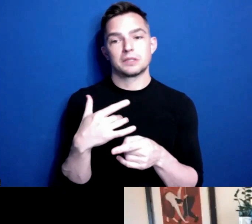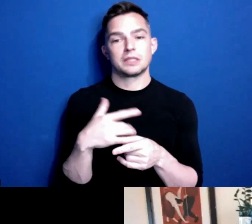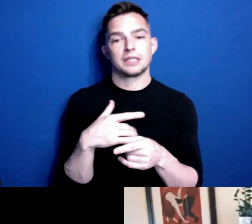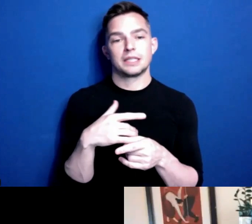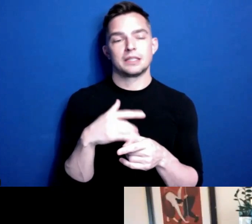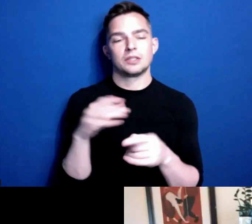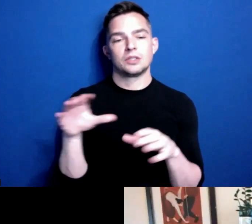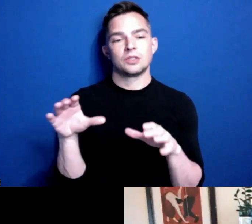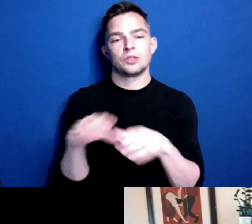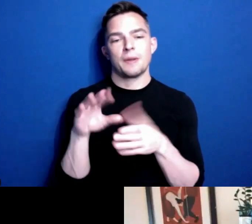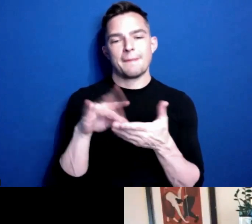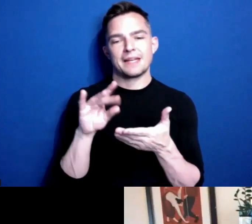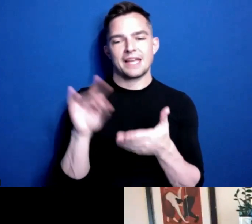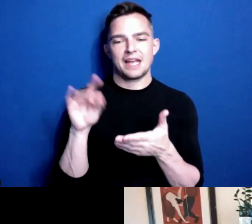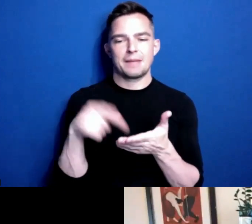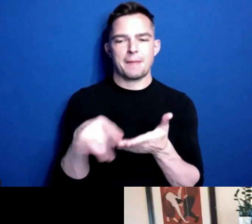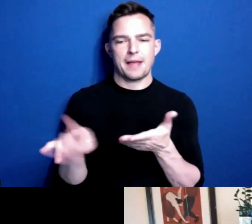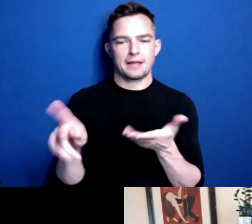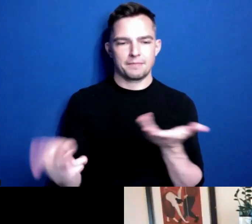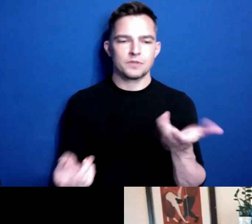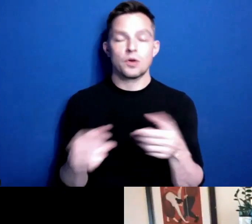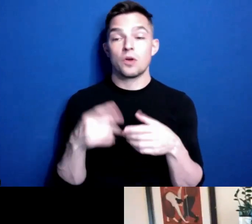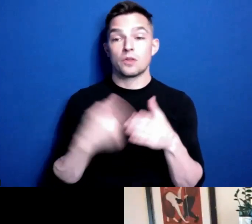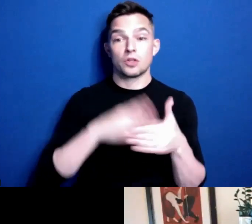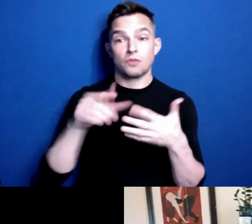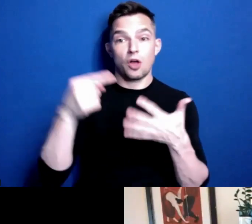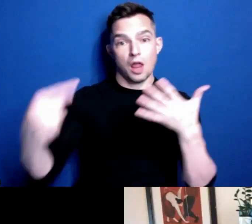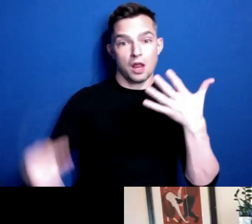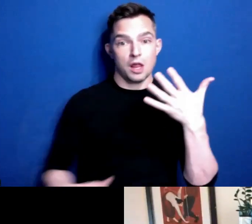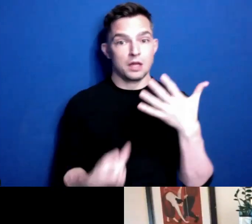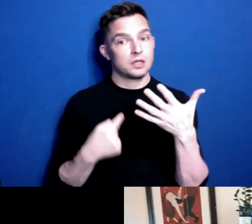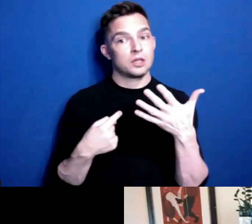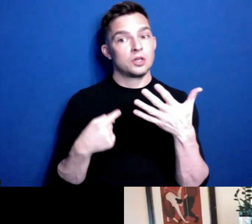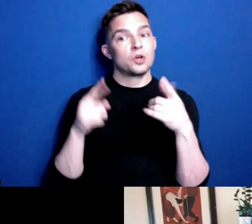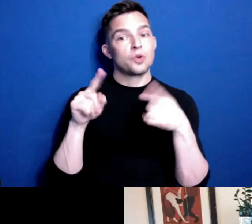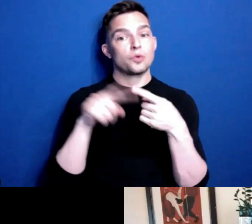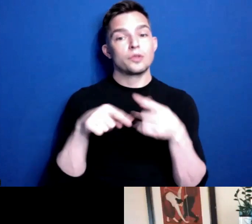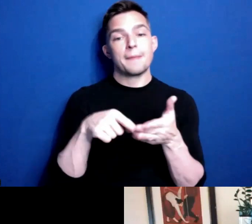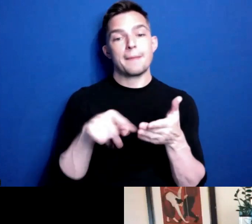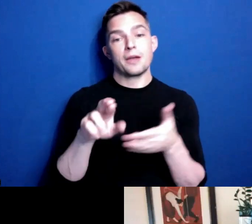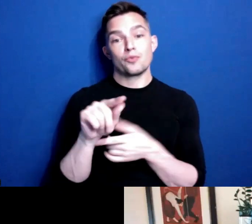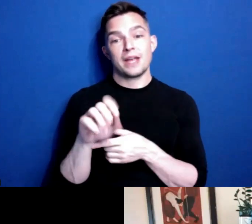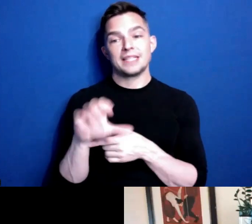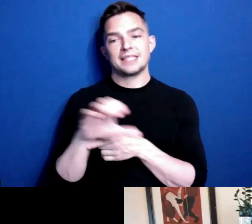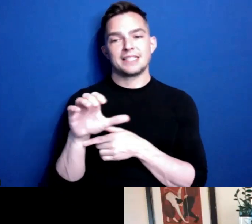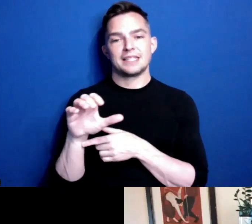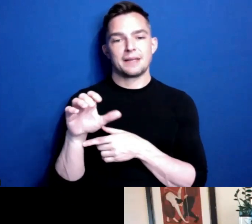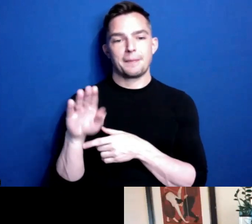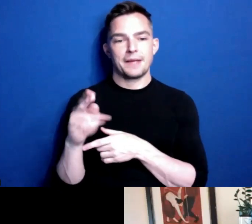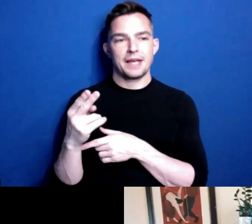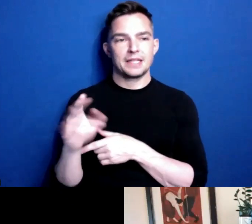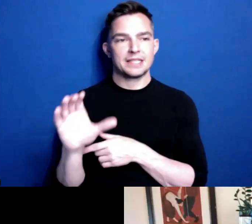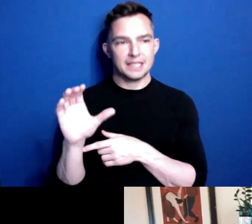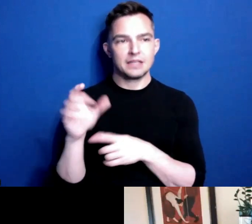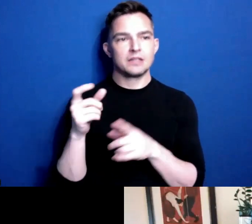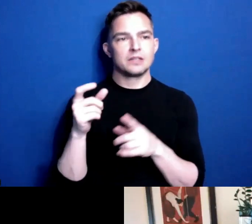reimbursement. The costs of all of those things go into the payment rate that those CCBHCs receive in the form of a